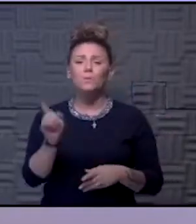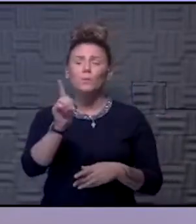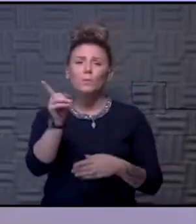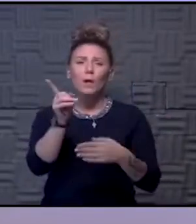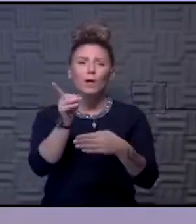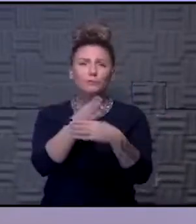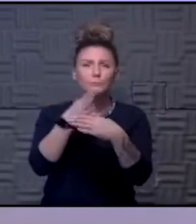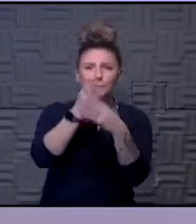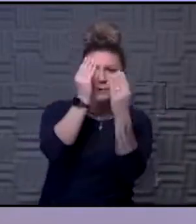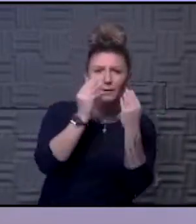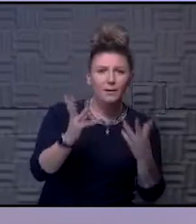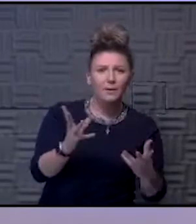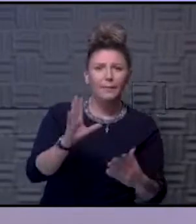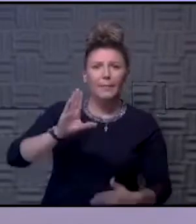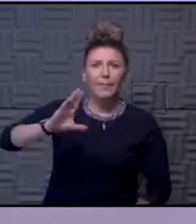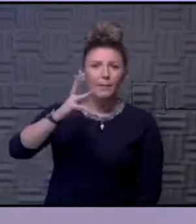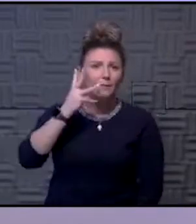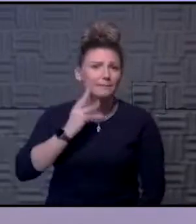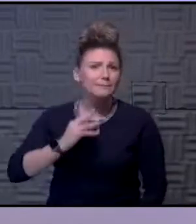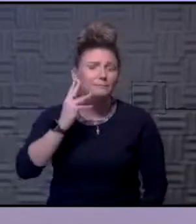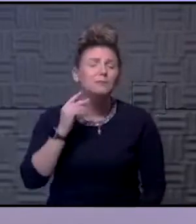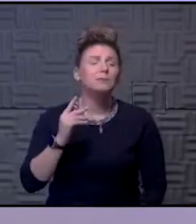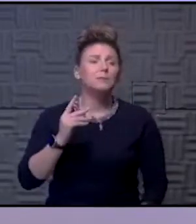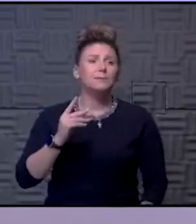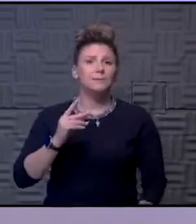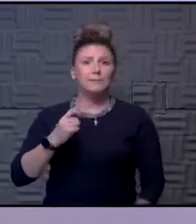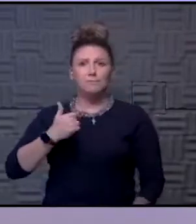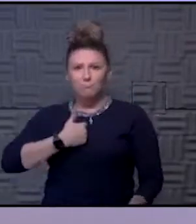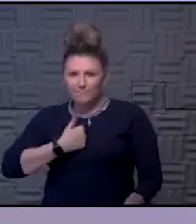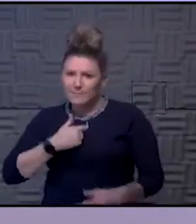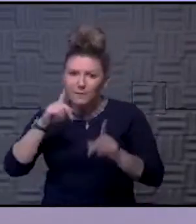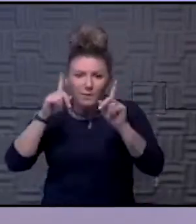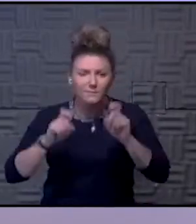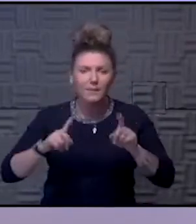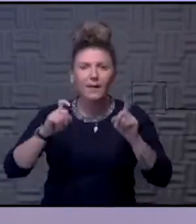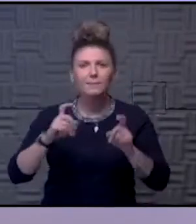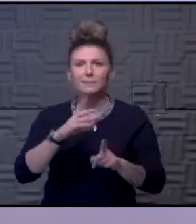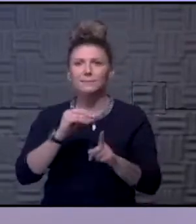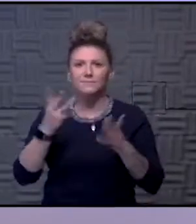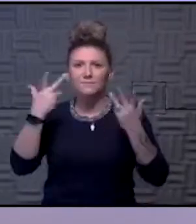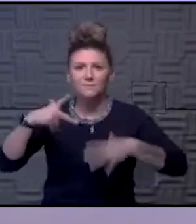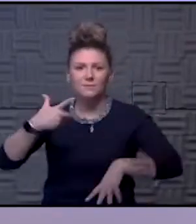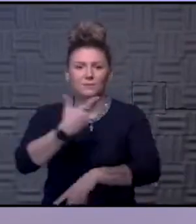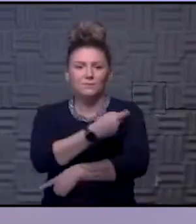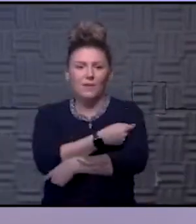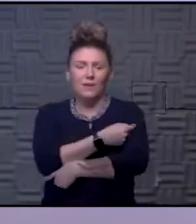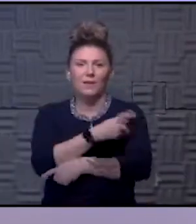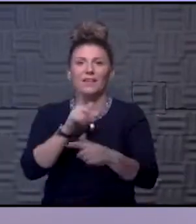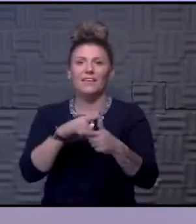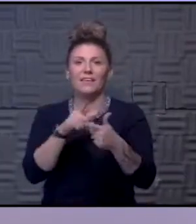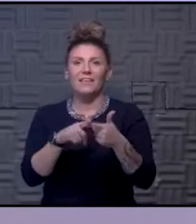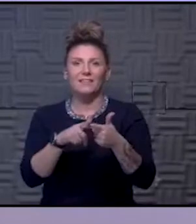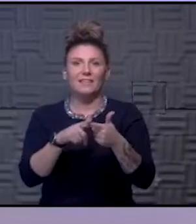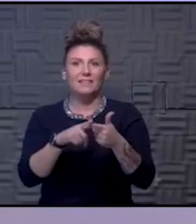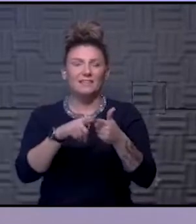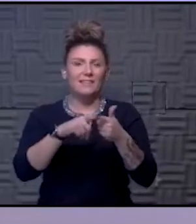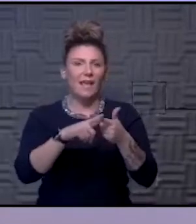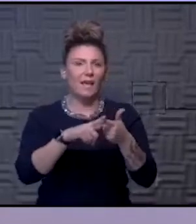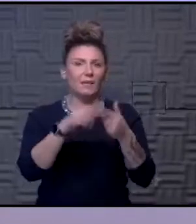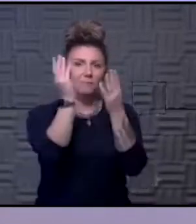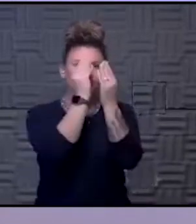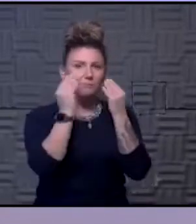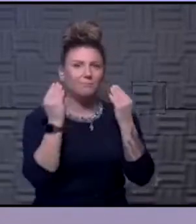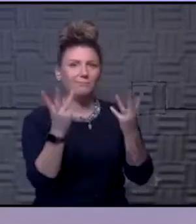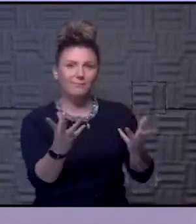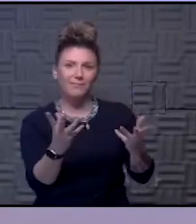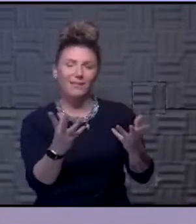their experience getting tested and getting vaccinated, and they prompt their communities to do